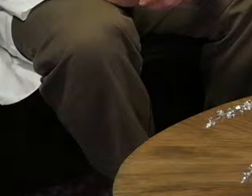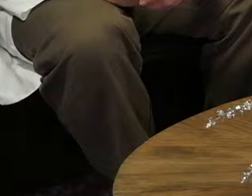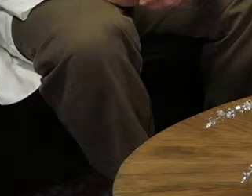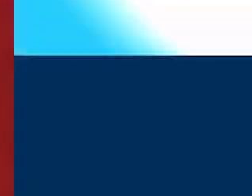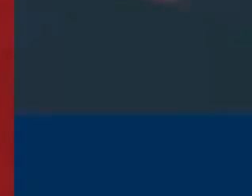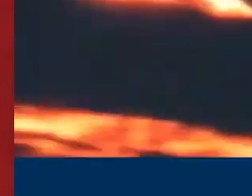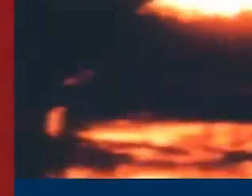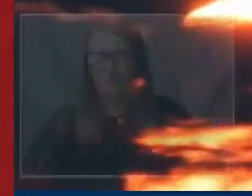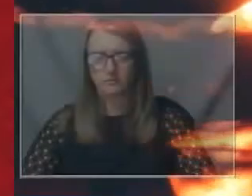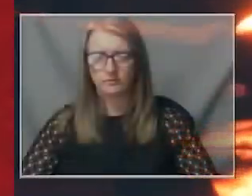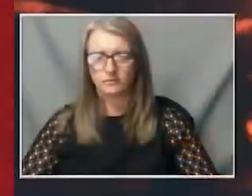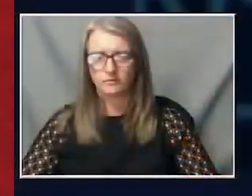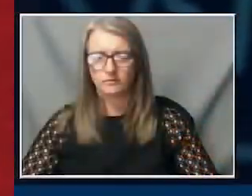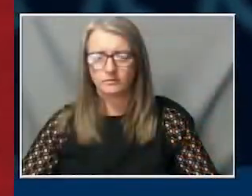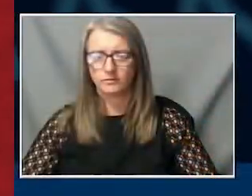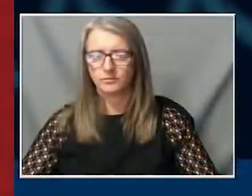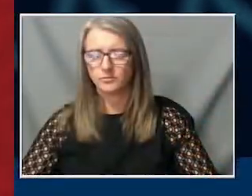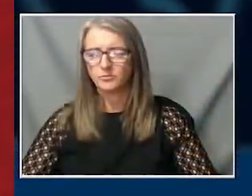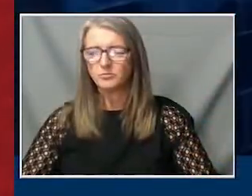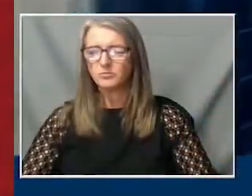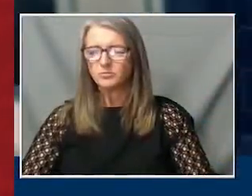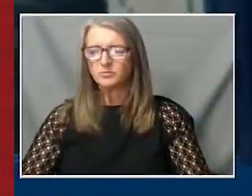Year.